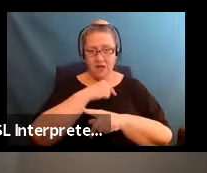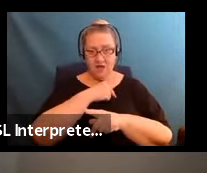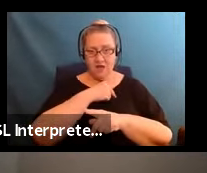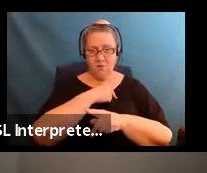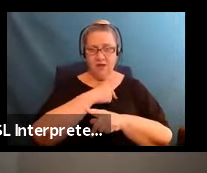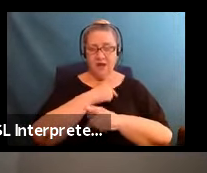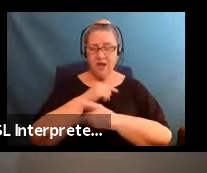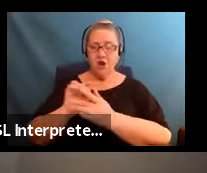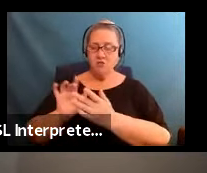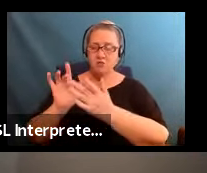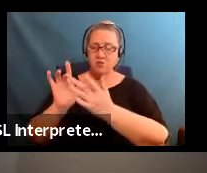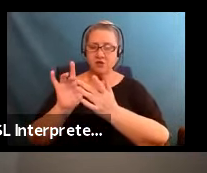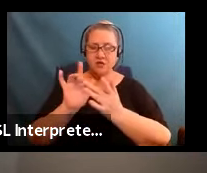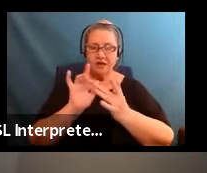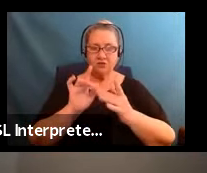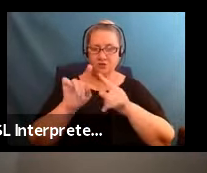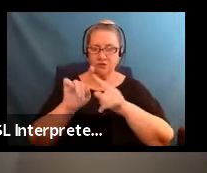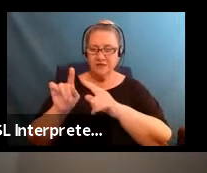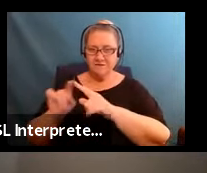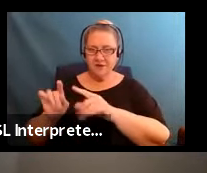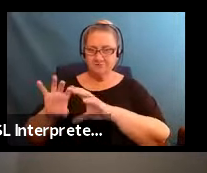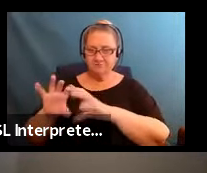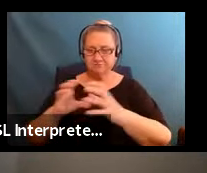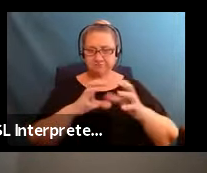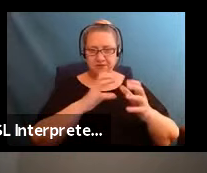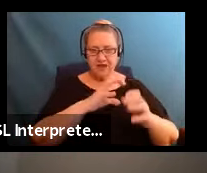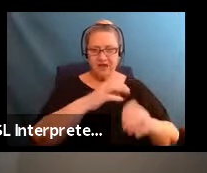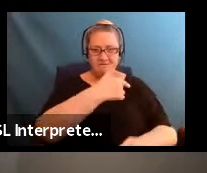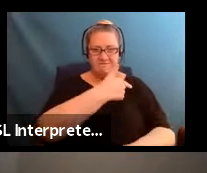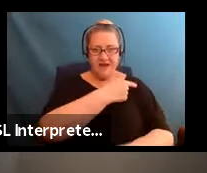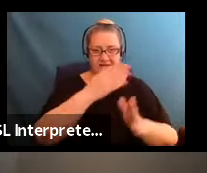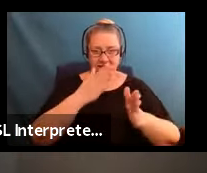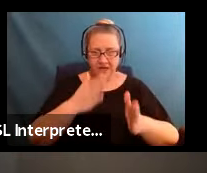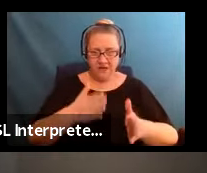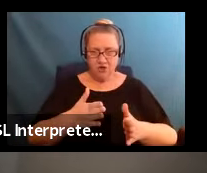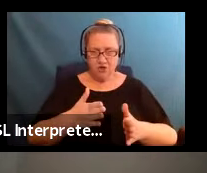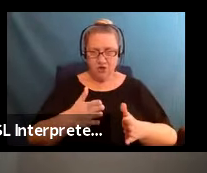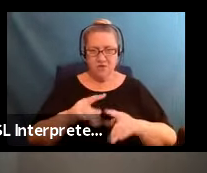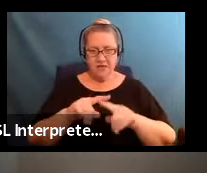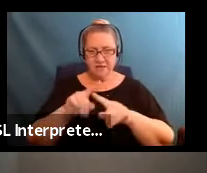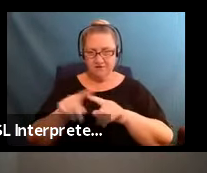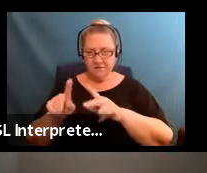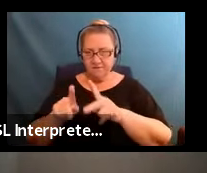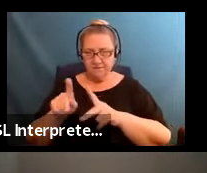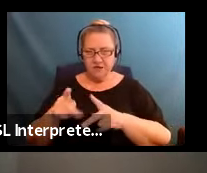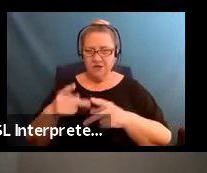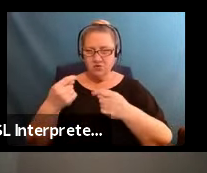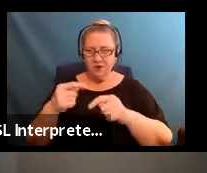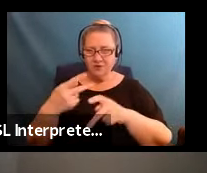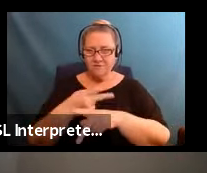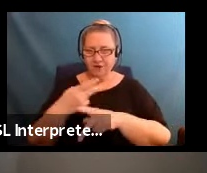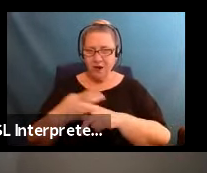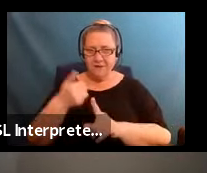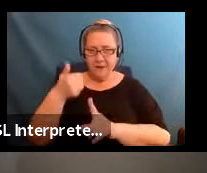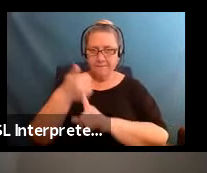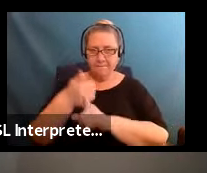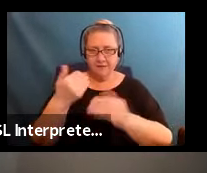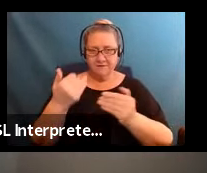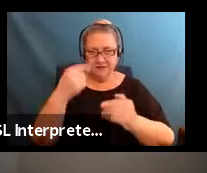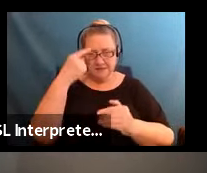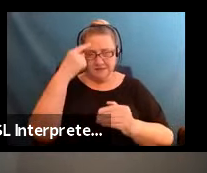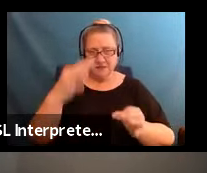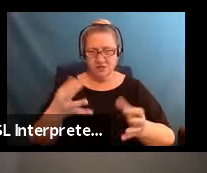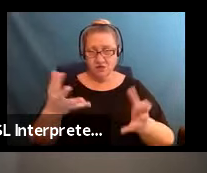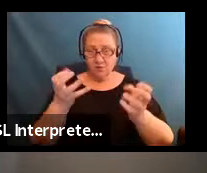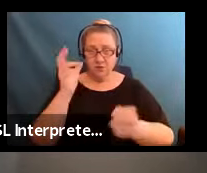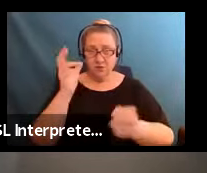out to vaccinators and others to understand the impact of this decision, we'd also love to hear